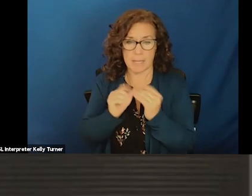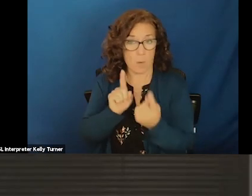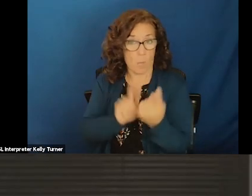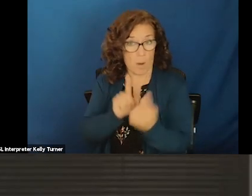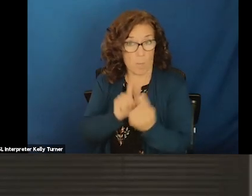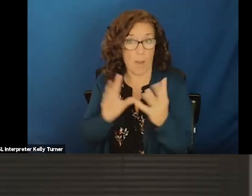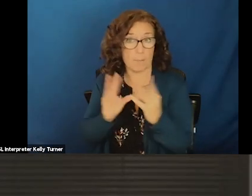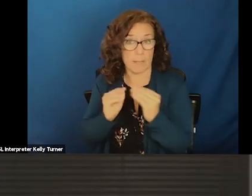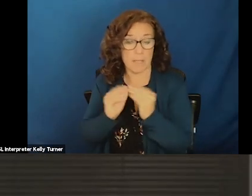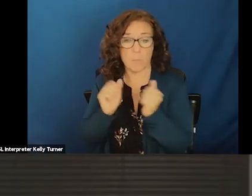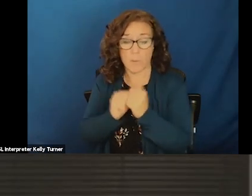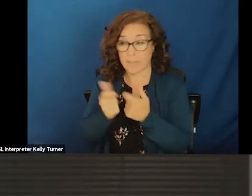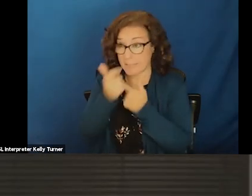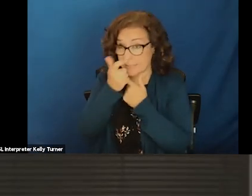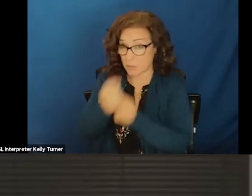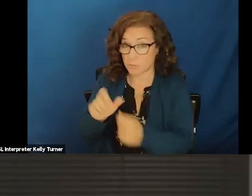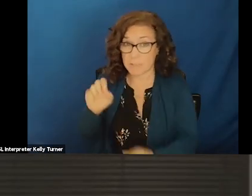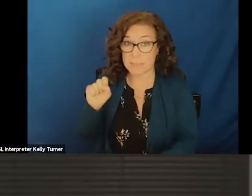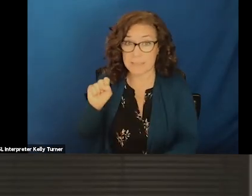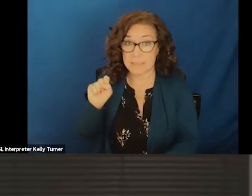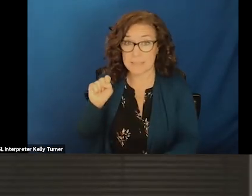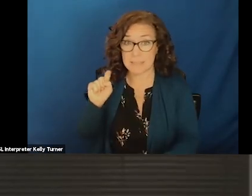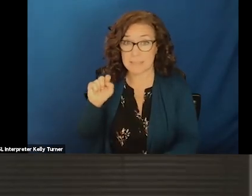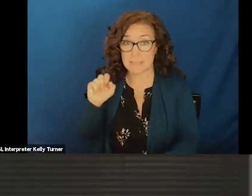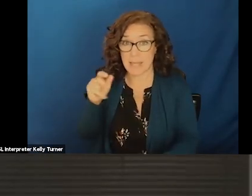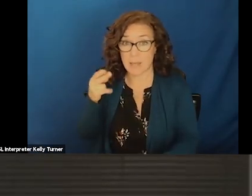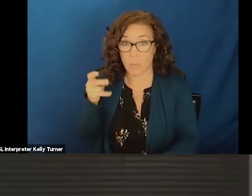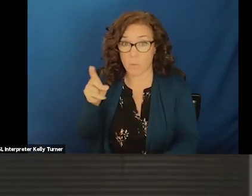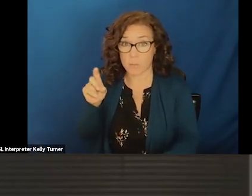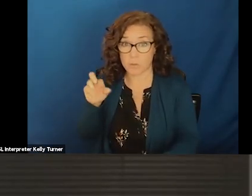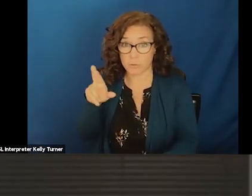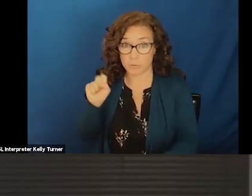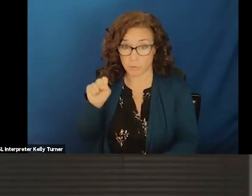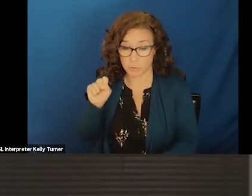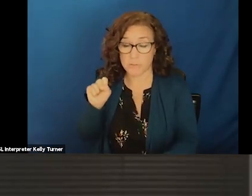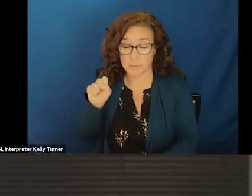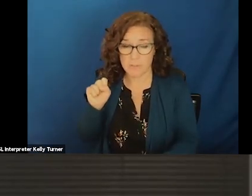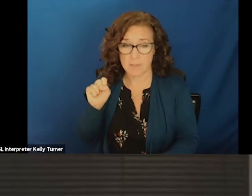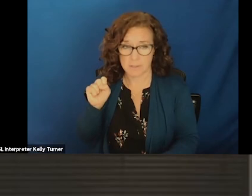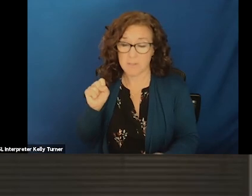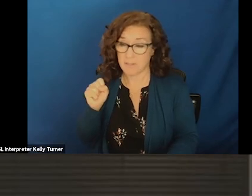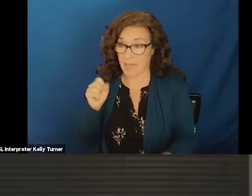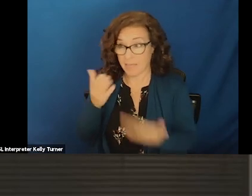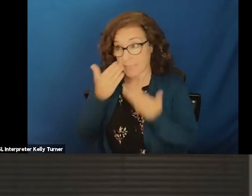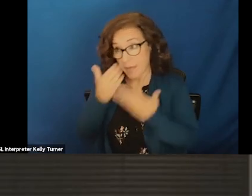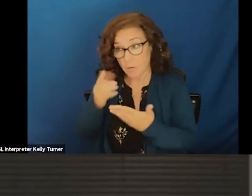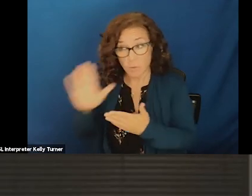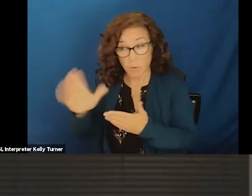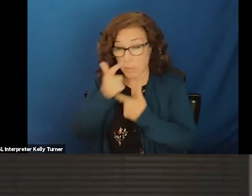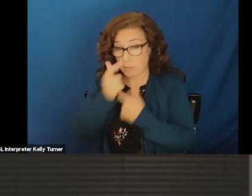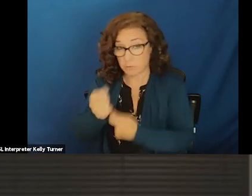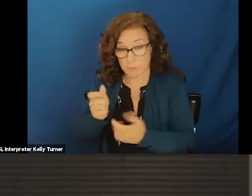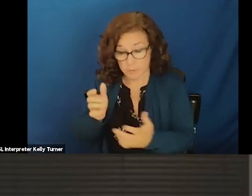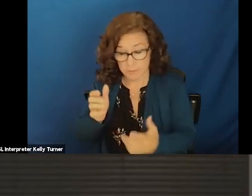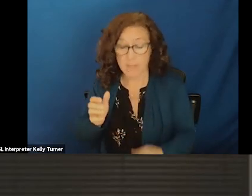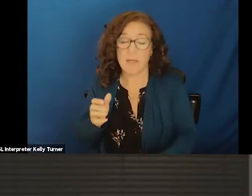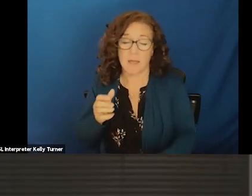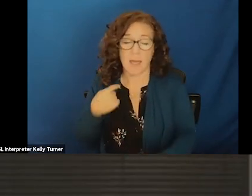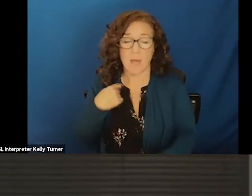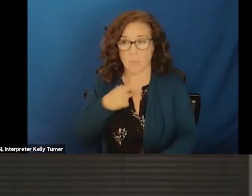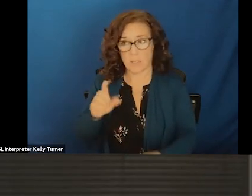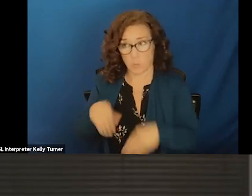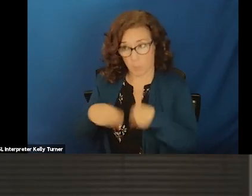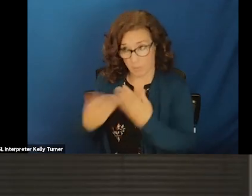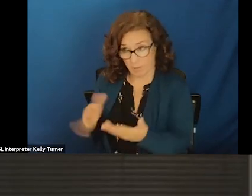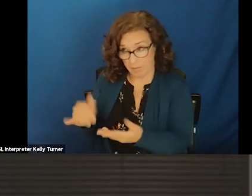thank you for being interested, and start there. And then provide the information that they are asking. They're asking, how